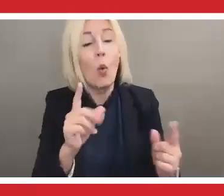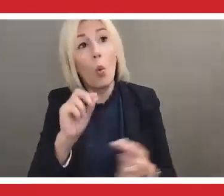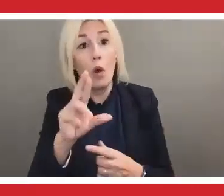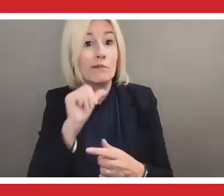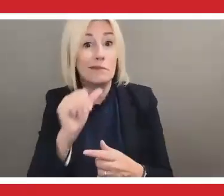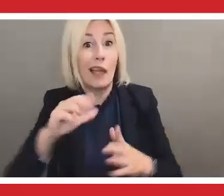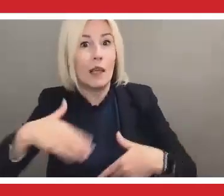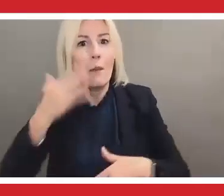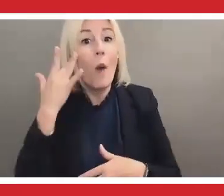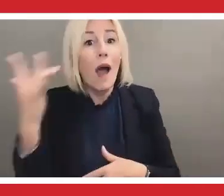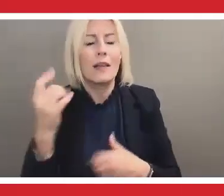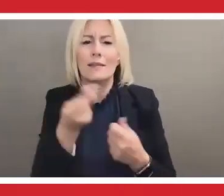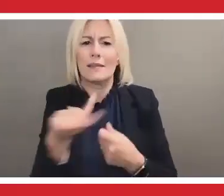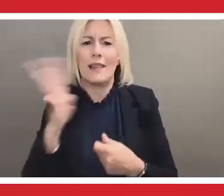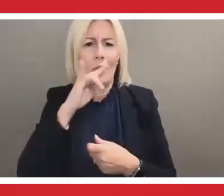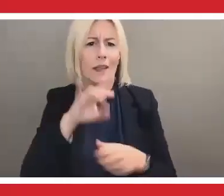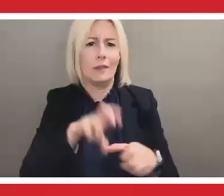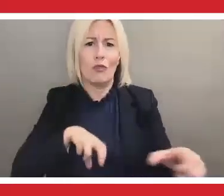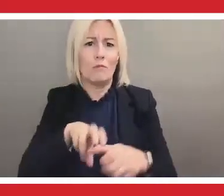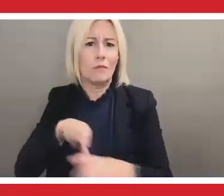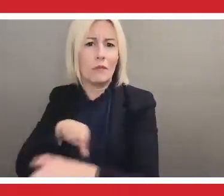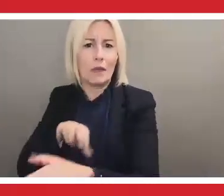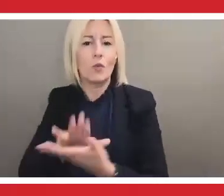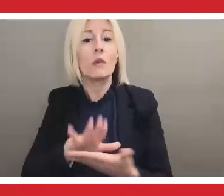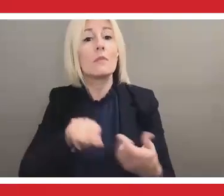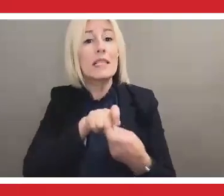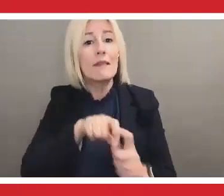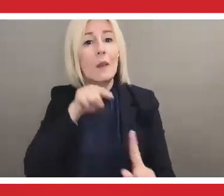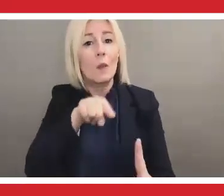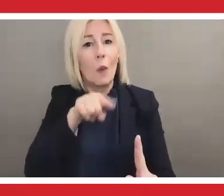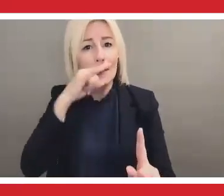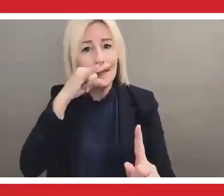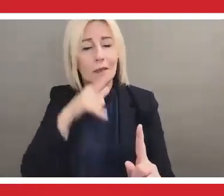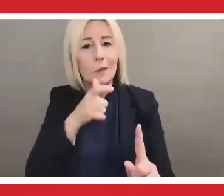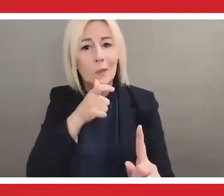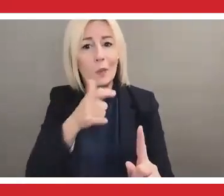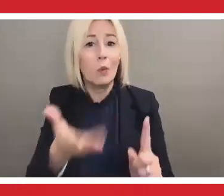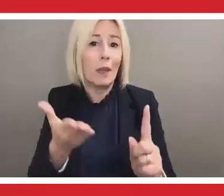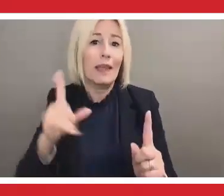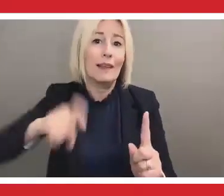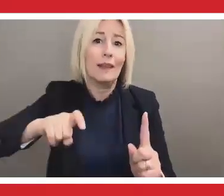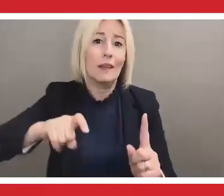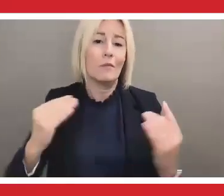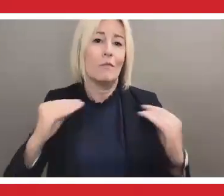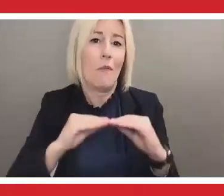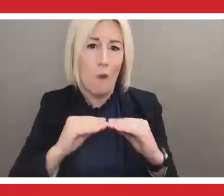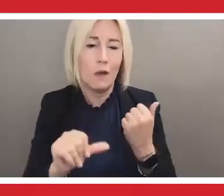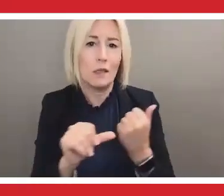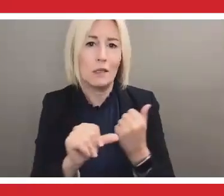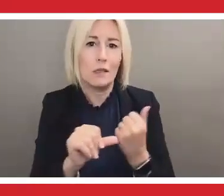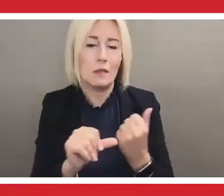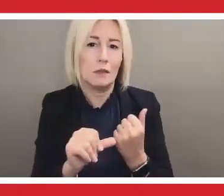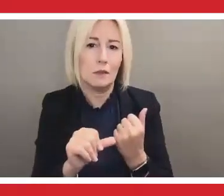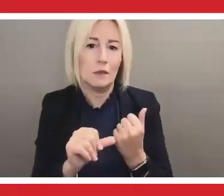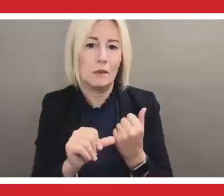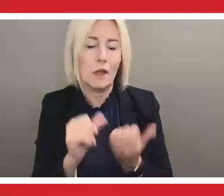of school, especially those that perhaps needed more assistance than those